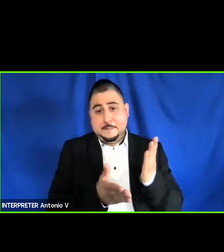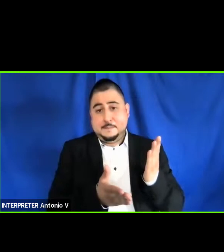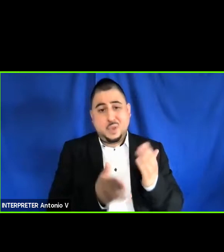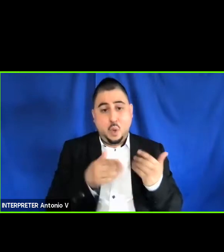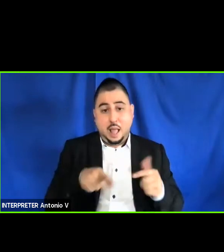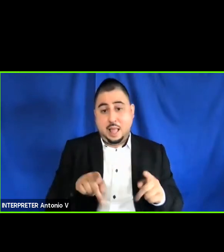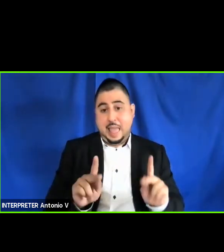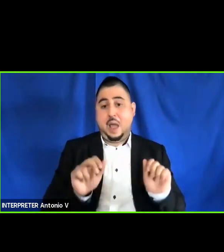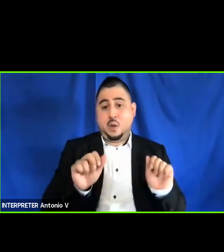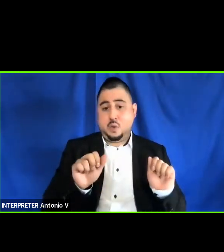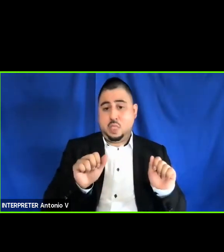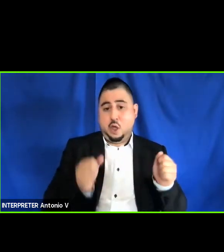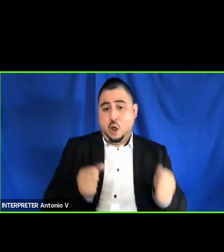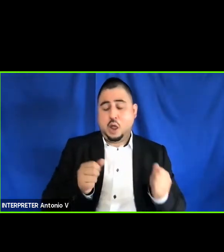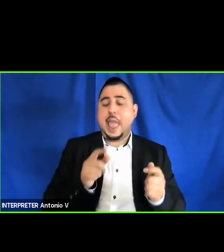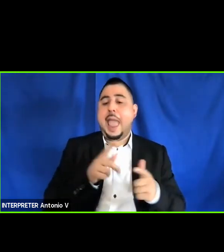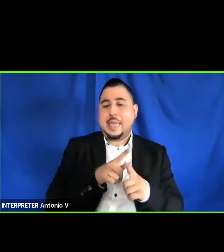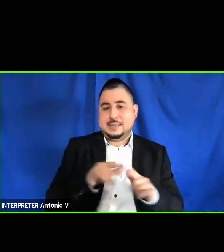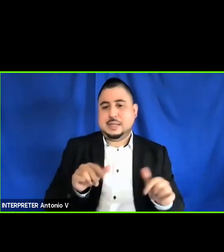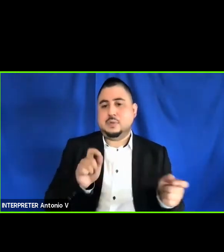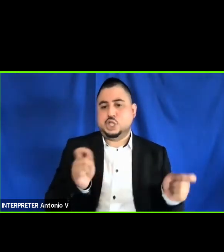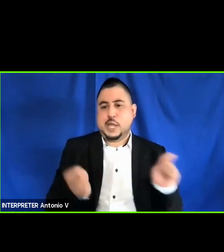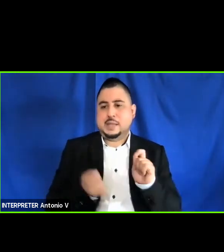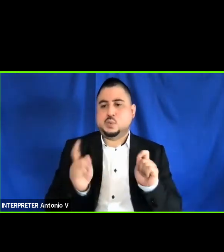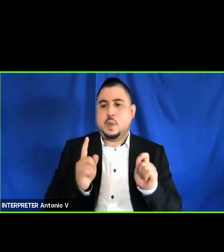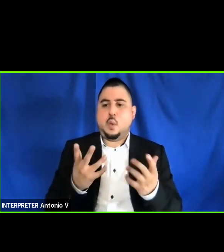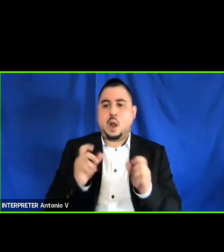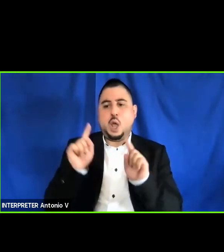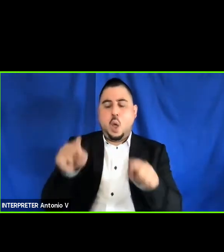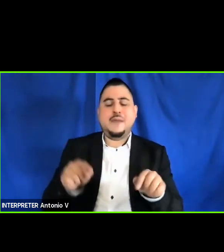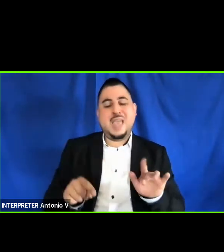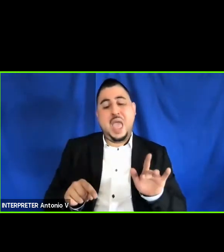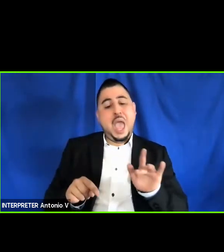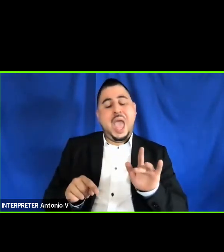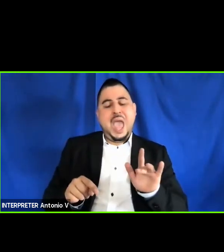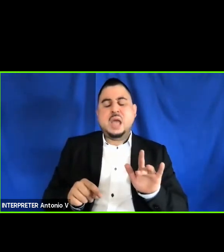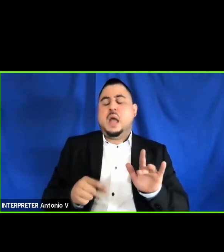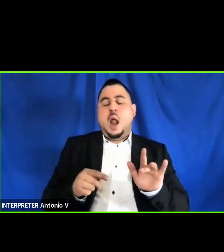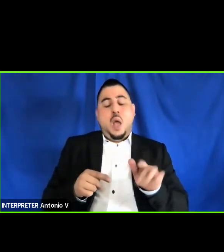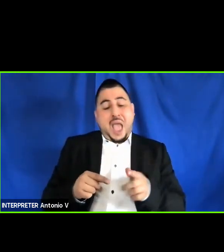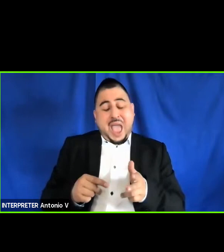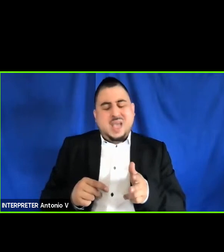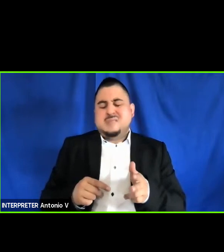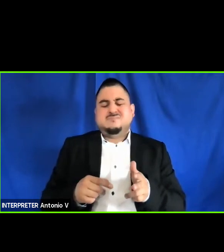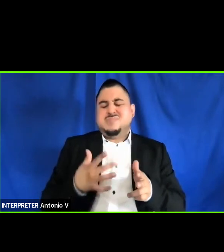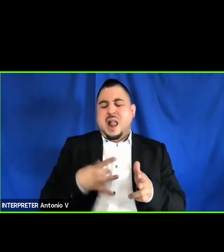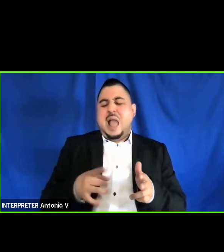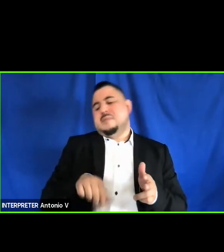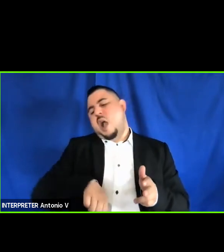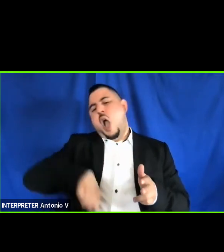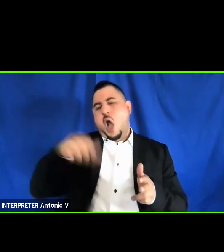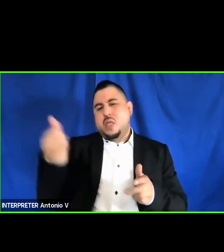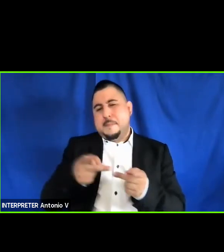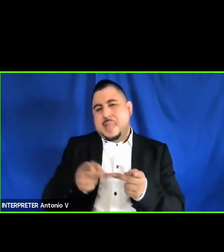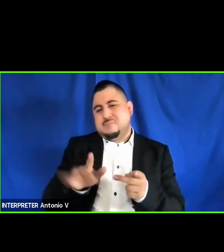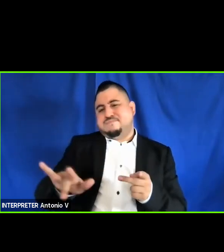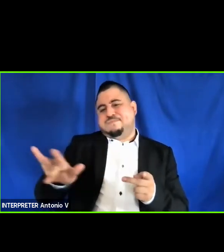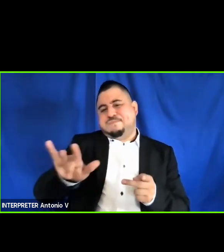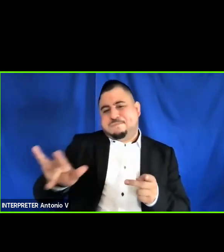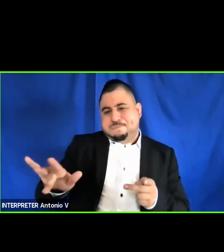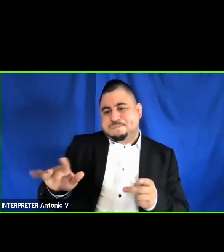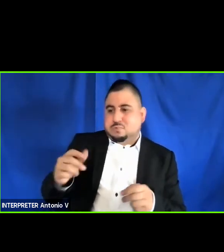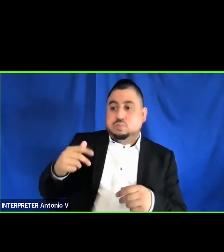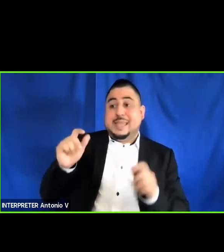have the ability to change the destination? We talked about how you would order it, putting in a destination using kind of the rideshare model, but will you